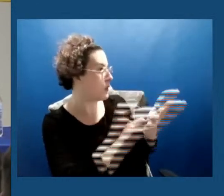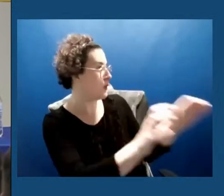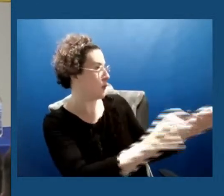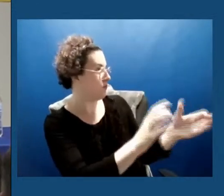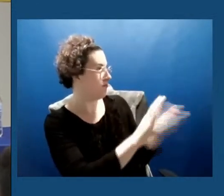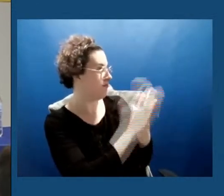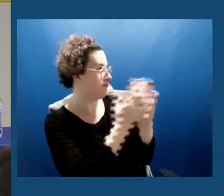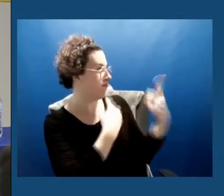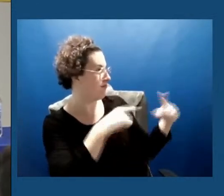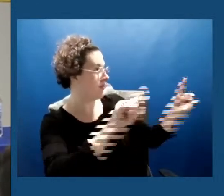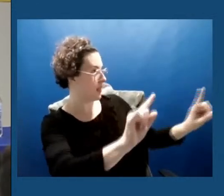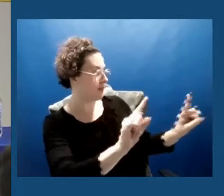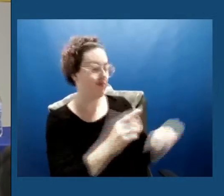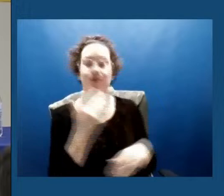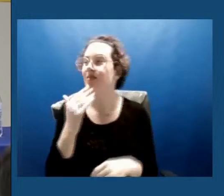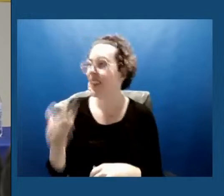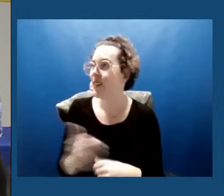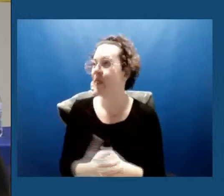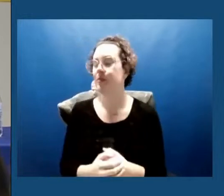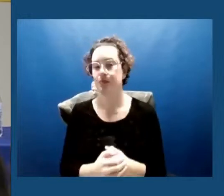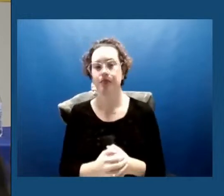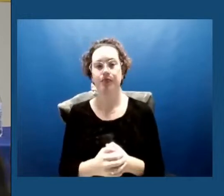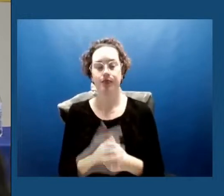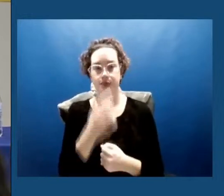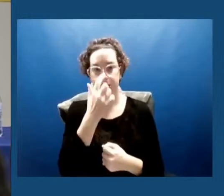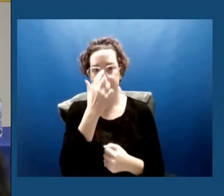here. So thank you.